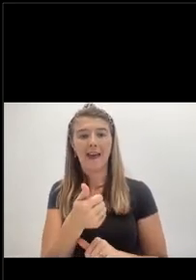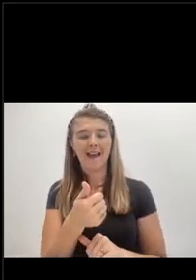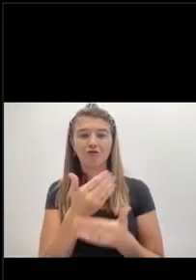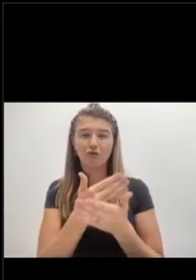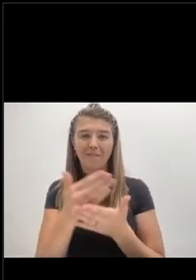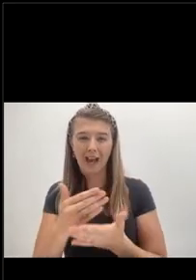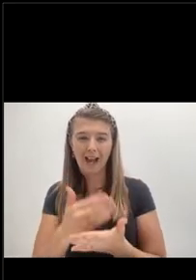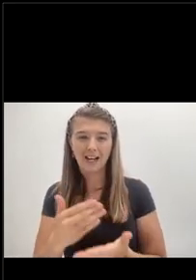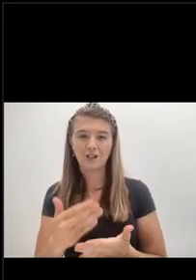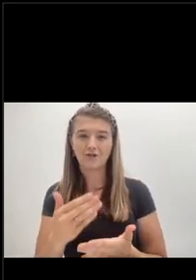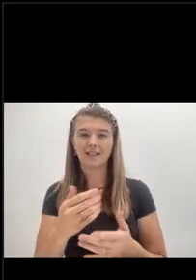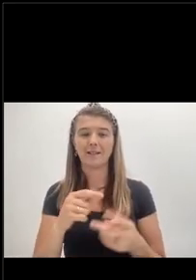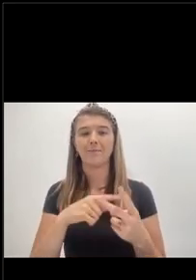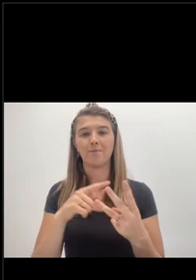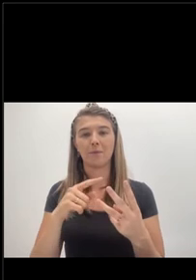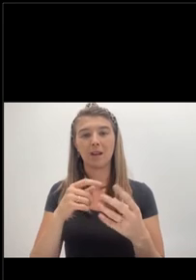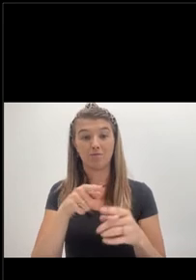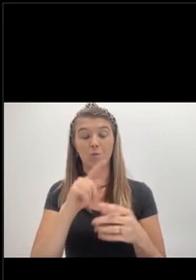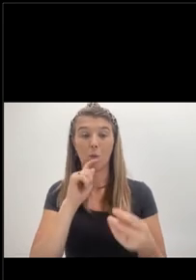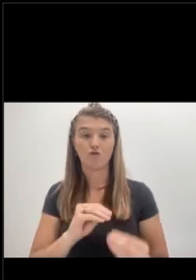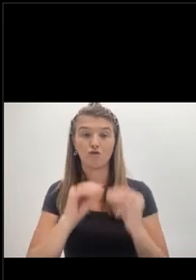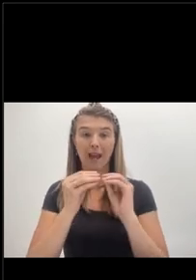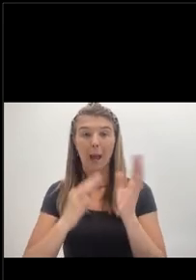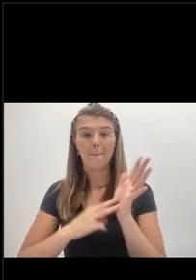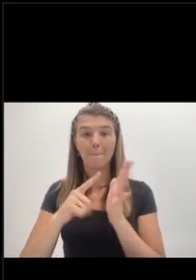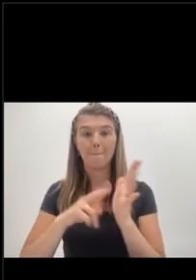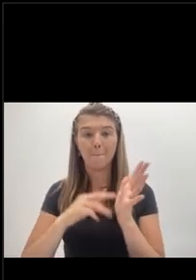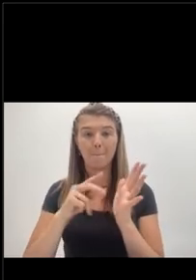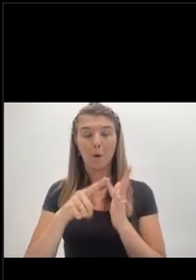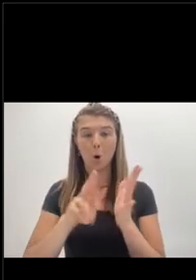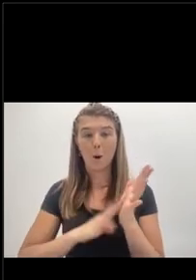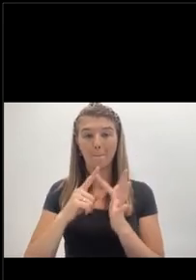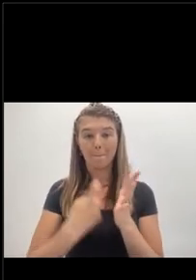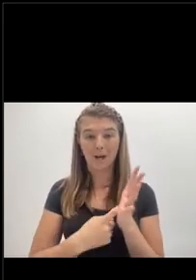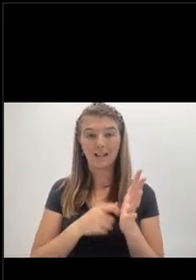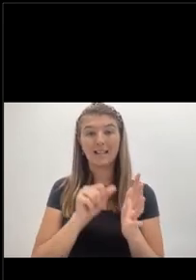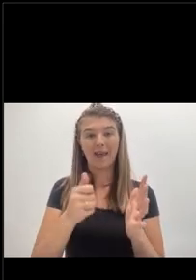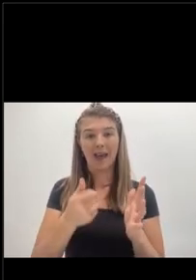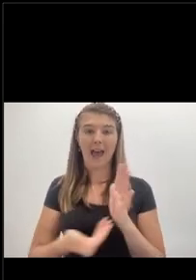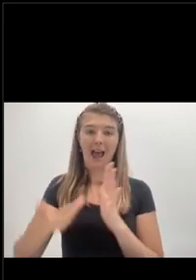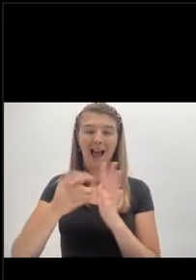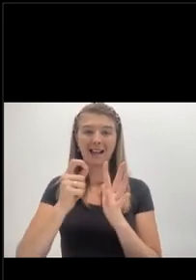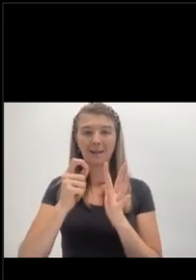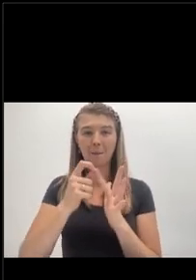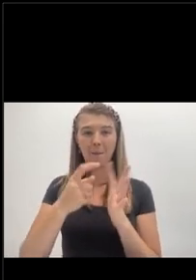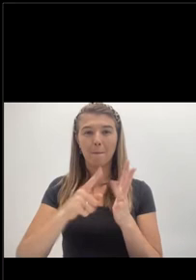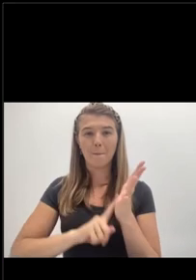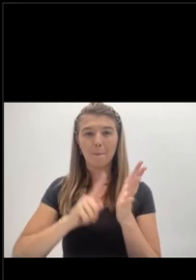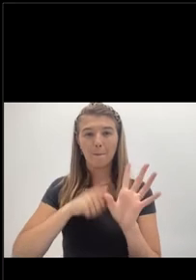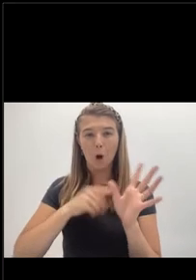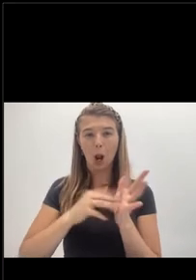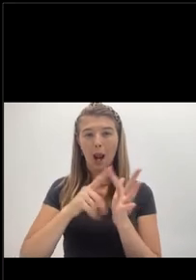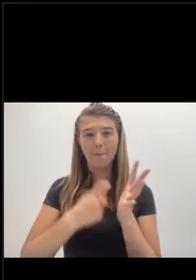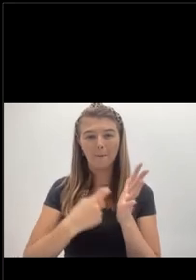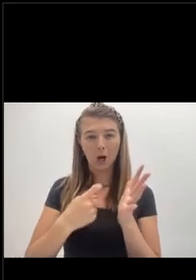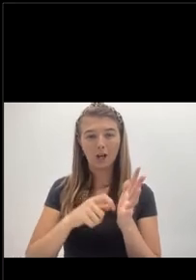make the monomers, which are then polymerized to make the polymers, which form the resin, and those are